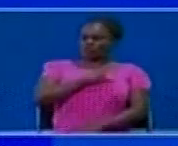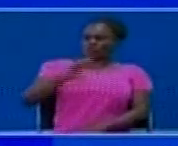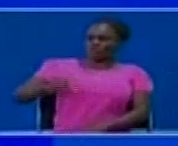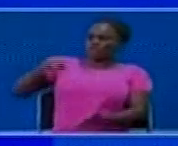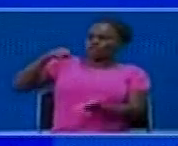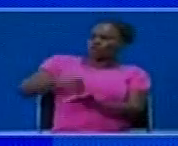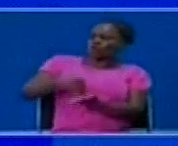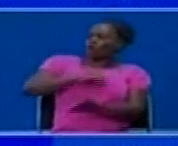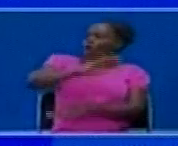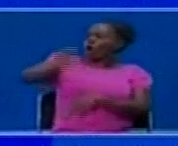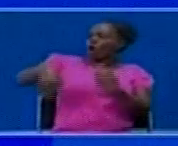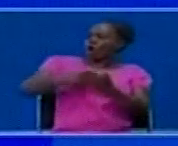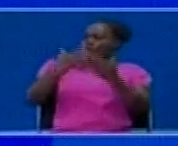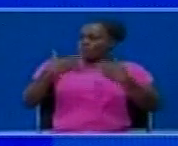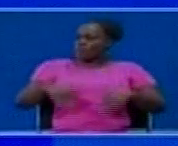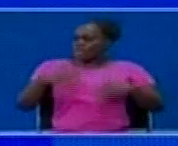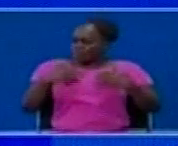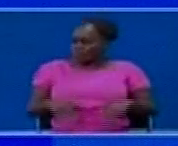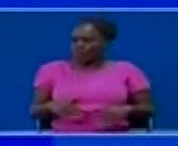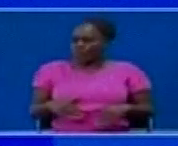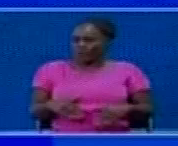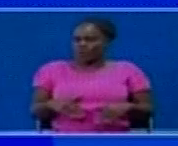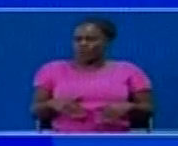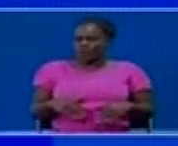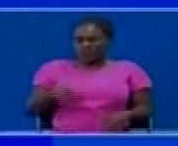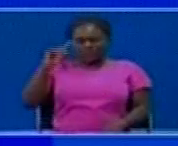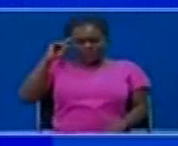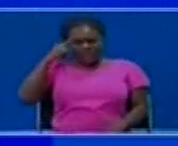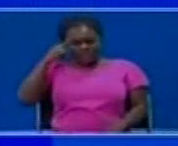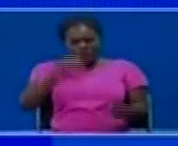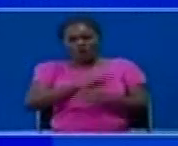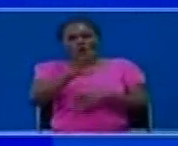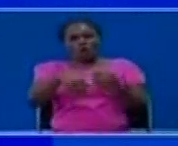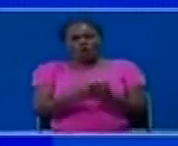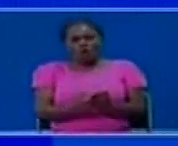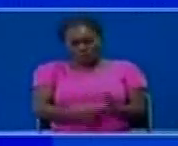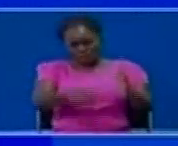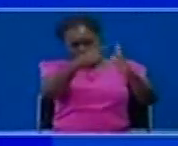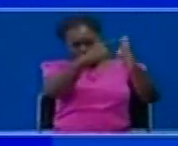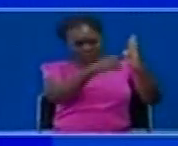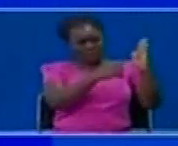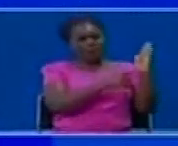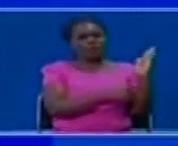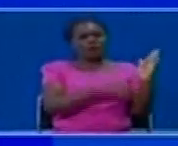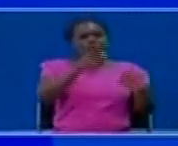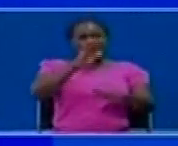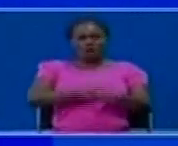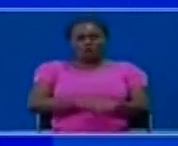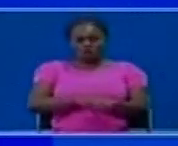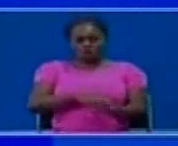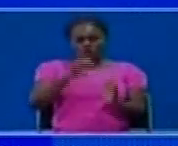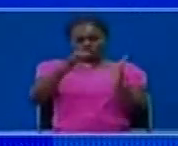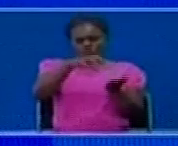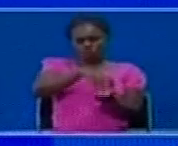all stakeholders in the electoral process and take into consideration all issues that have been raised regarding the contents of the